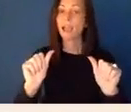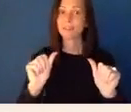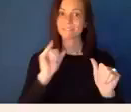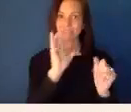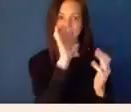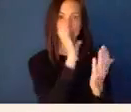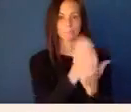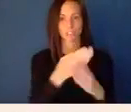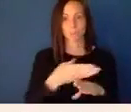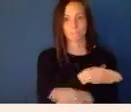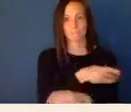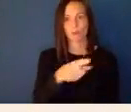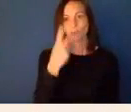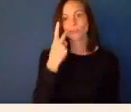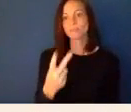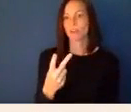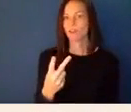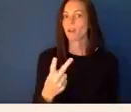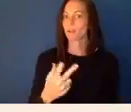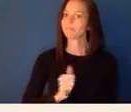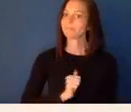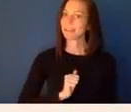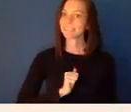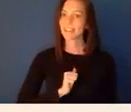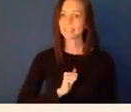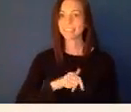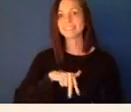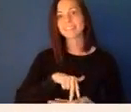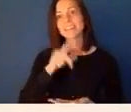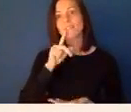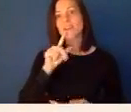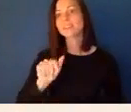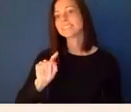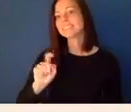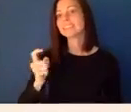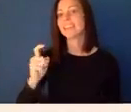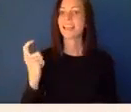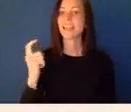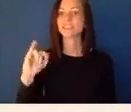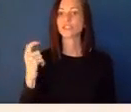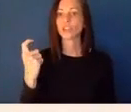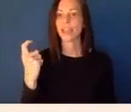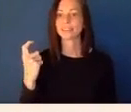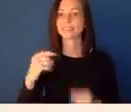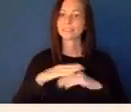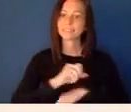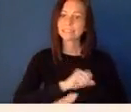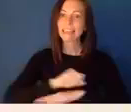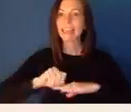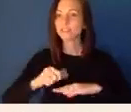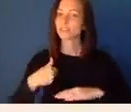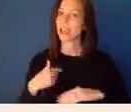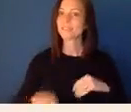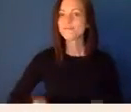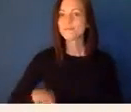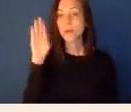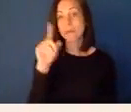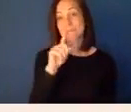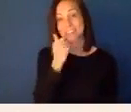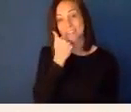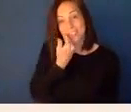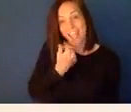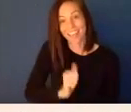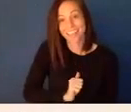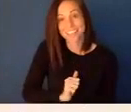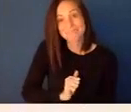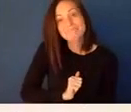you saw myself standing on the TEDx Jacksonville stage. I've always grown up being a shy person,